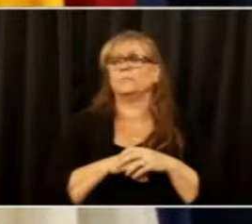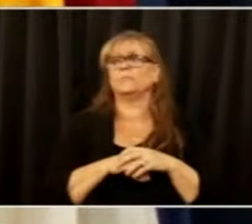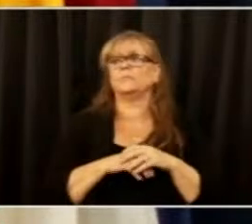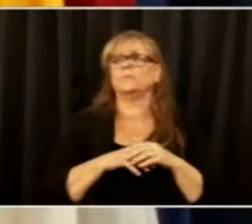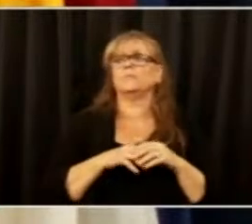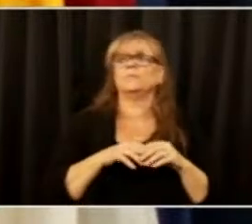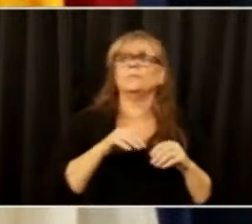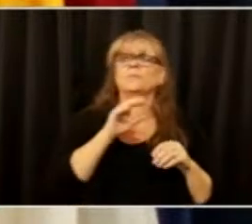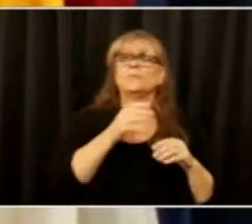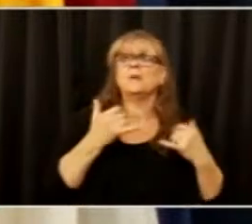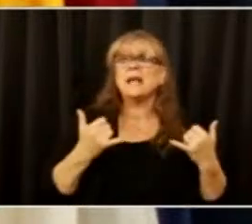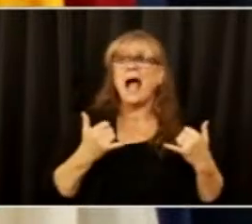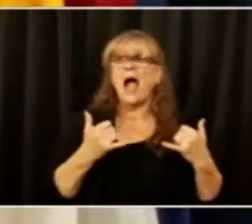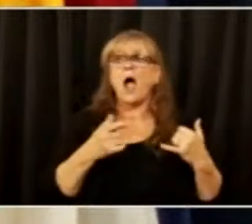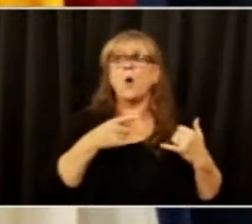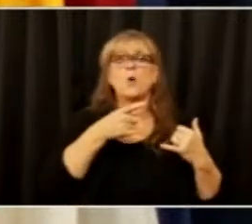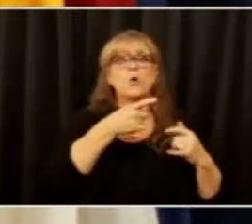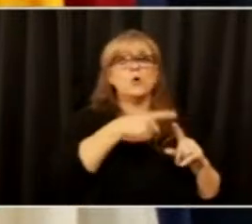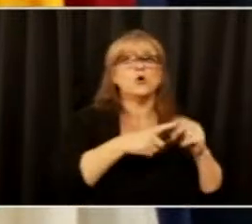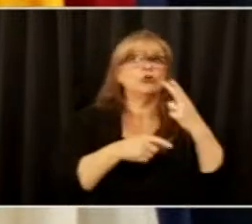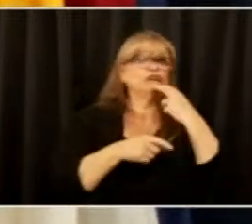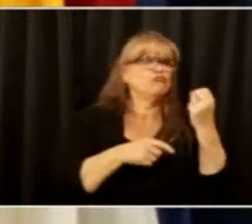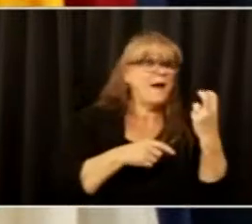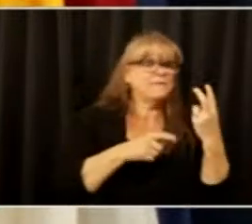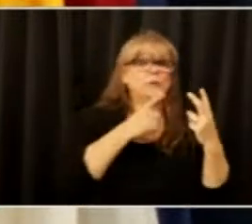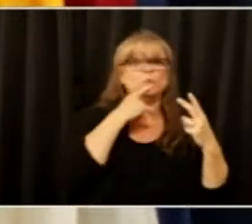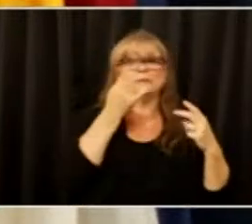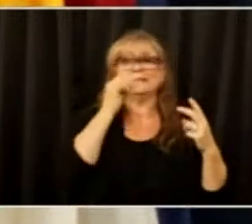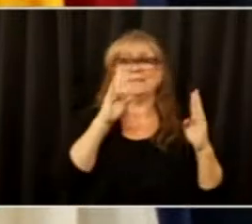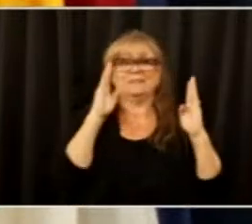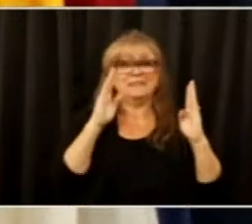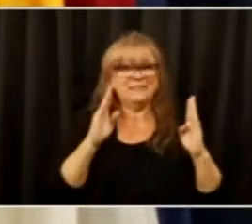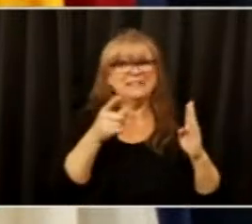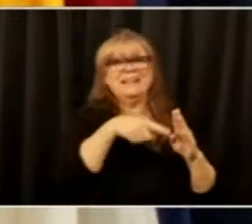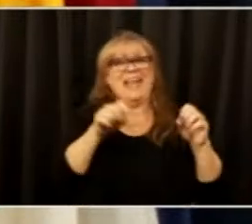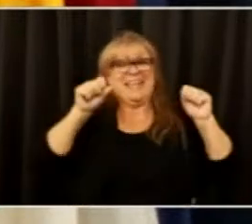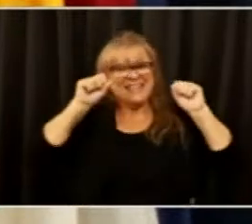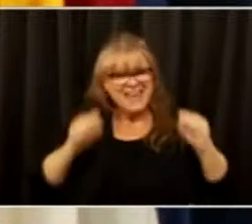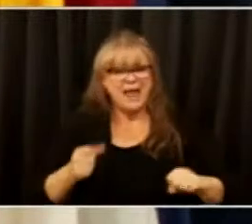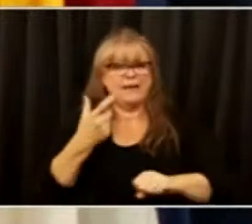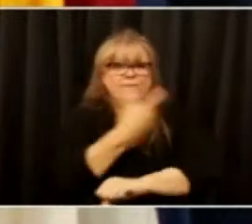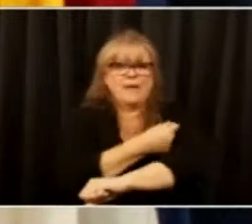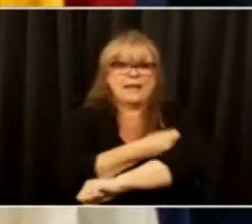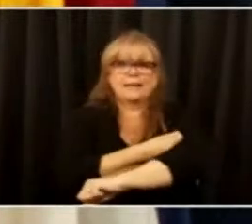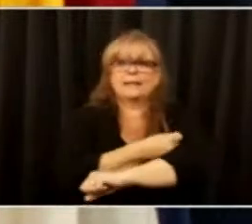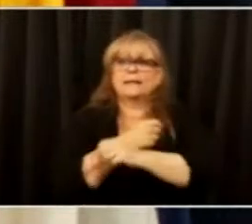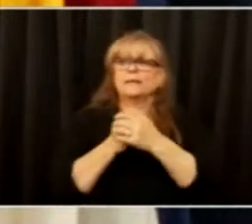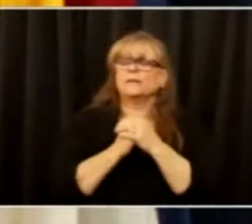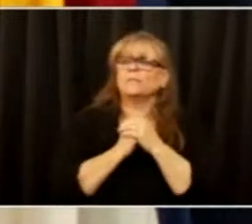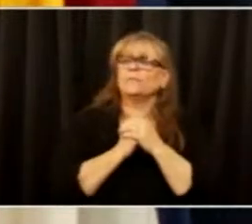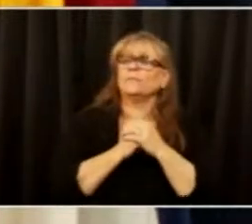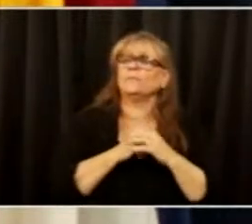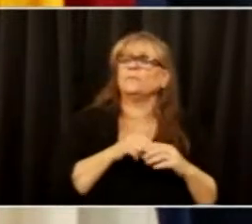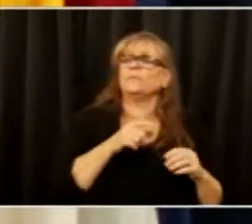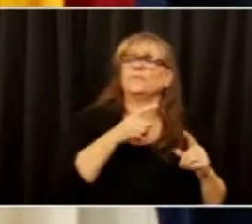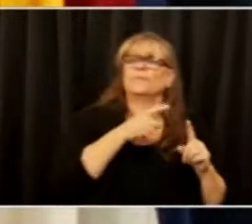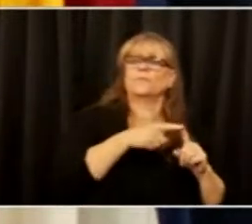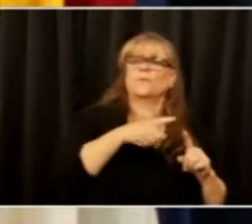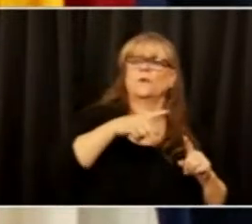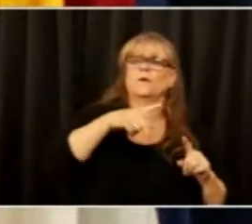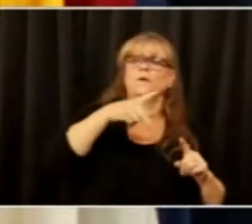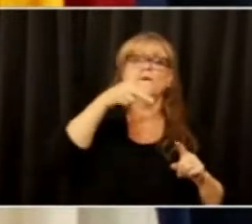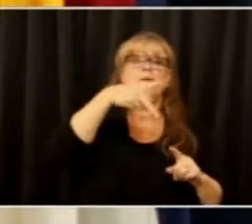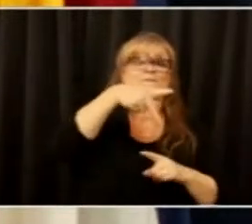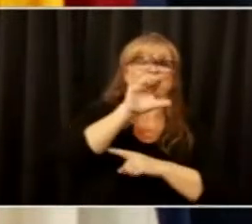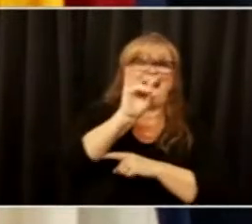with the vaccine. For younger Coloradans, 2 doses of the life-saving Pfizer vaccine delivered over about a month can